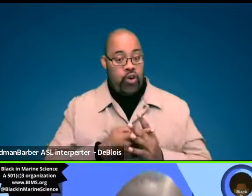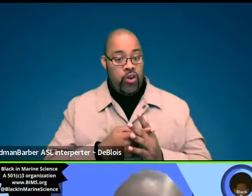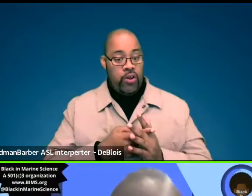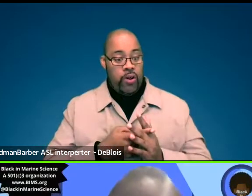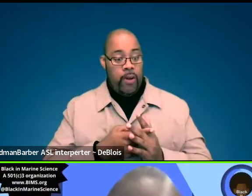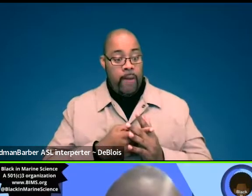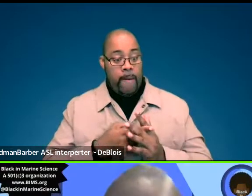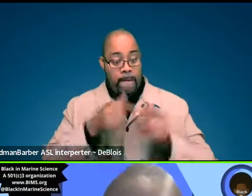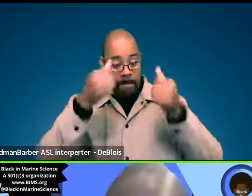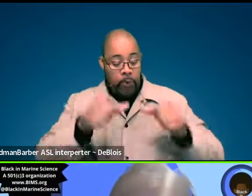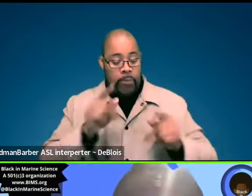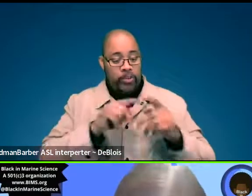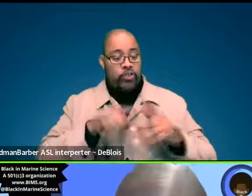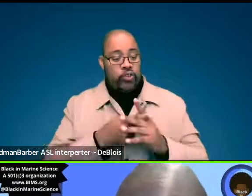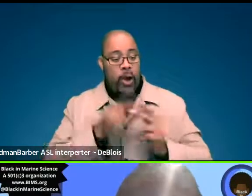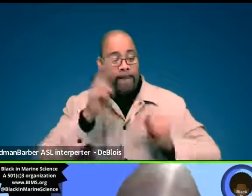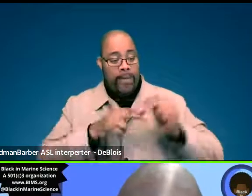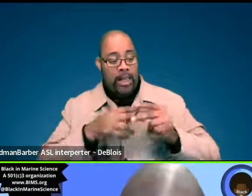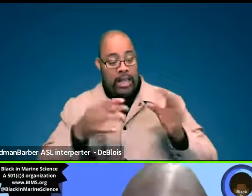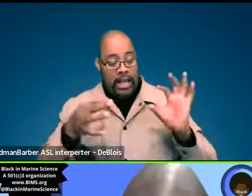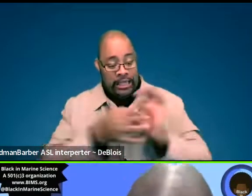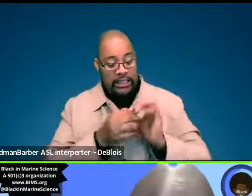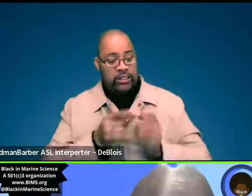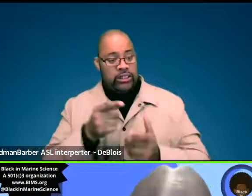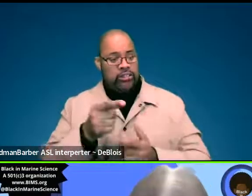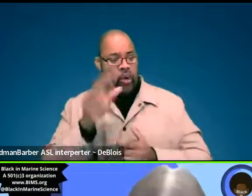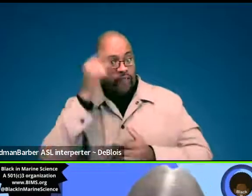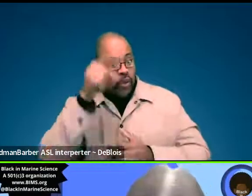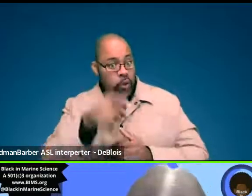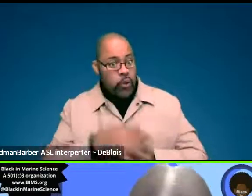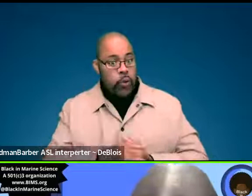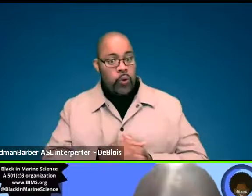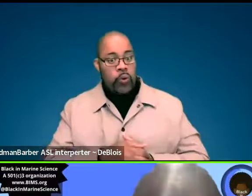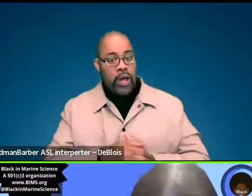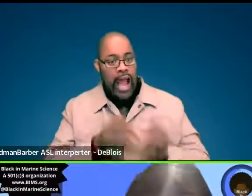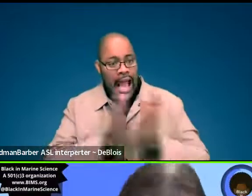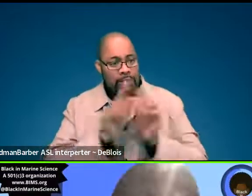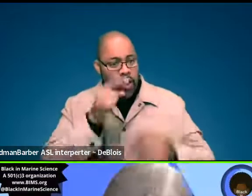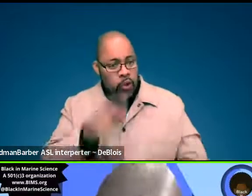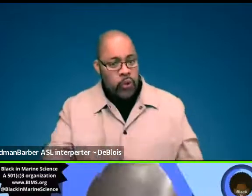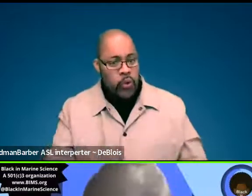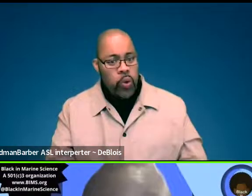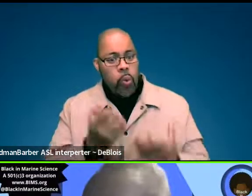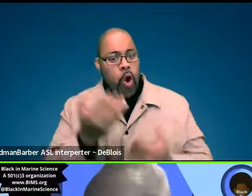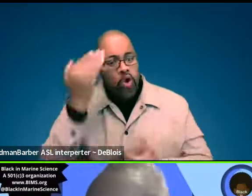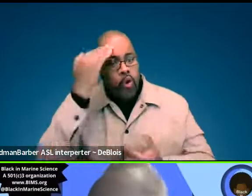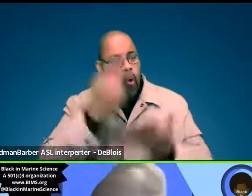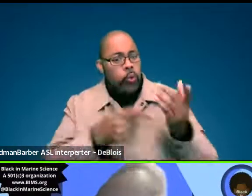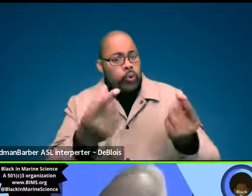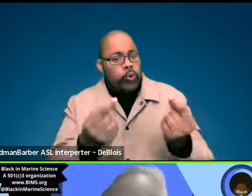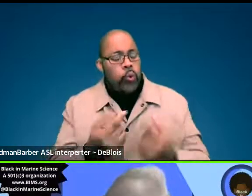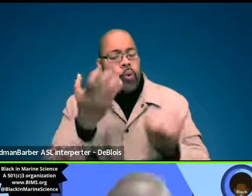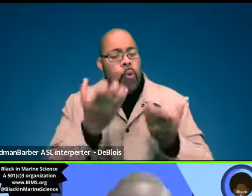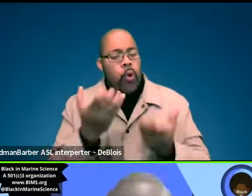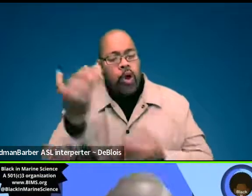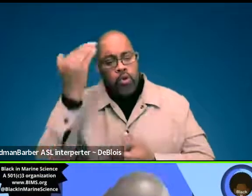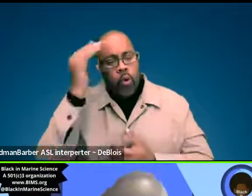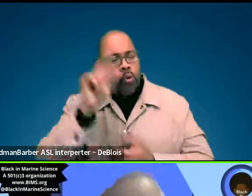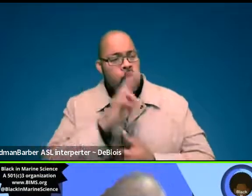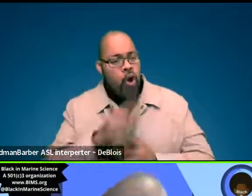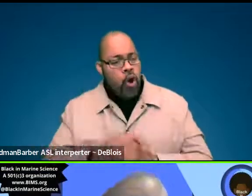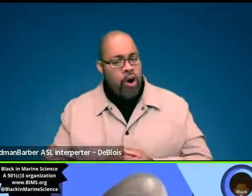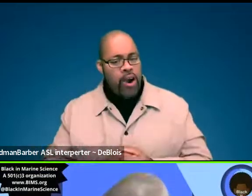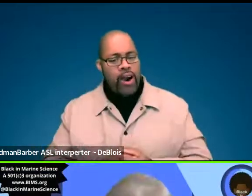post a lot and people start to build a connection with you, they look for you. They're asking about you. They want to know what you're doing. They want to know where you